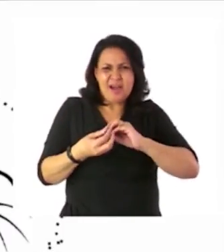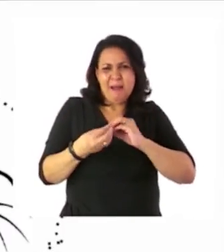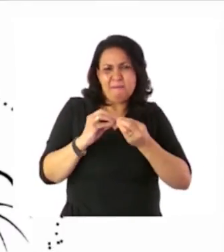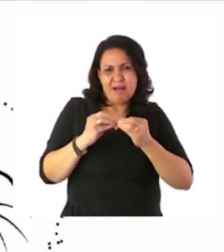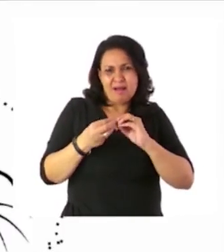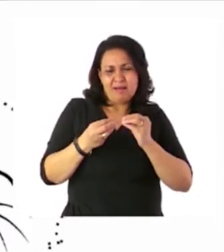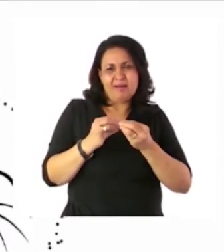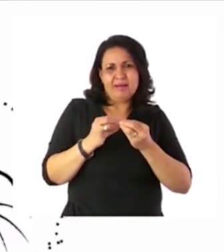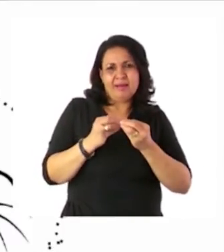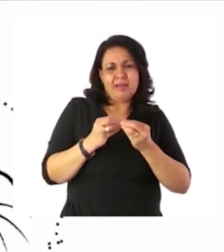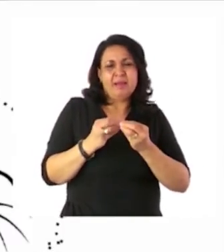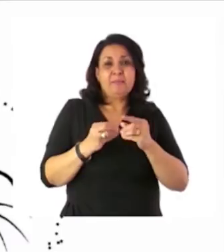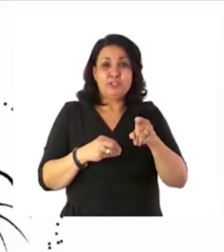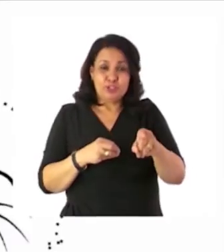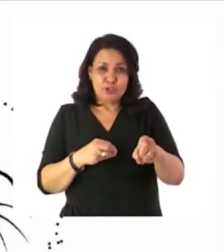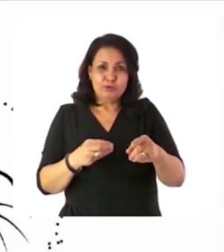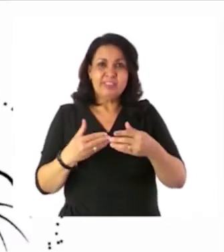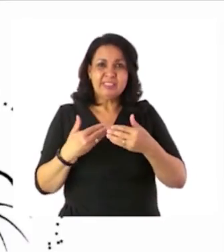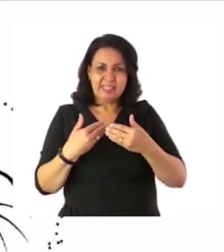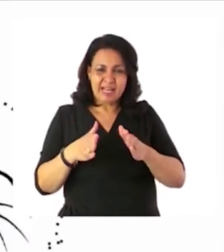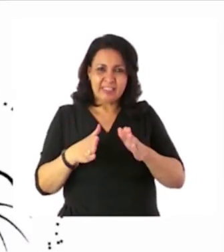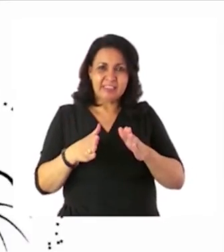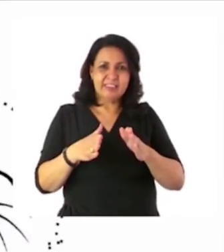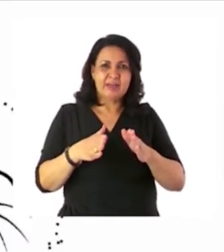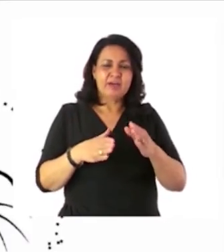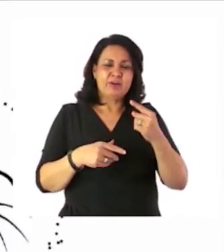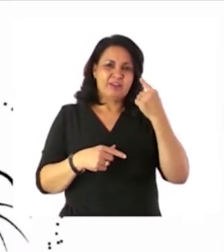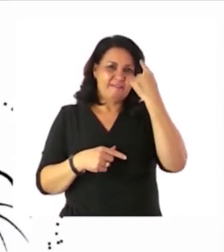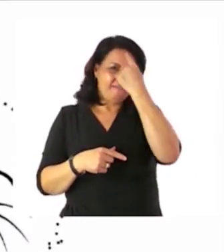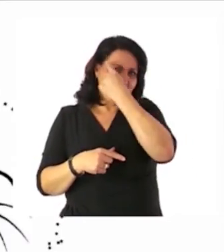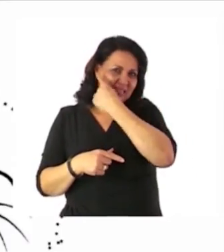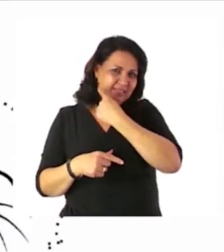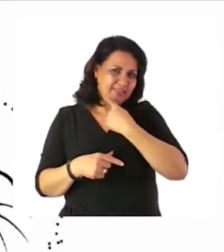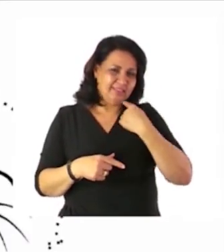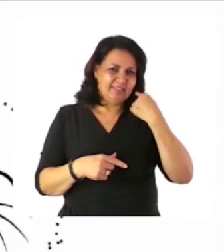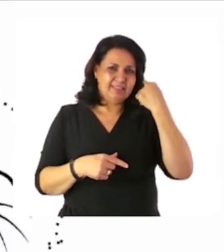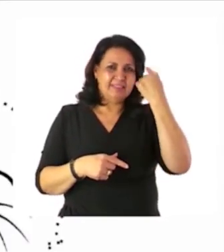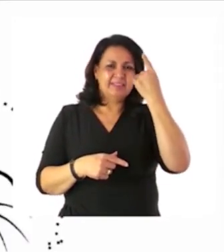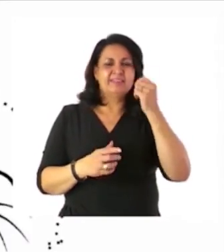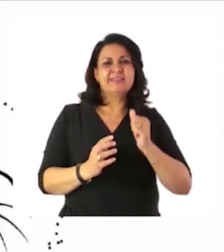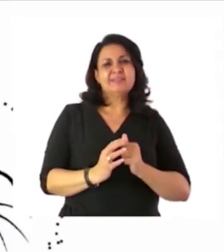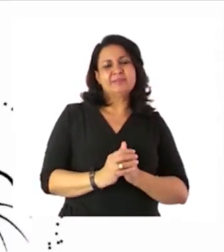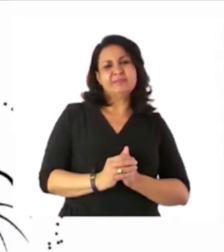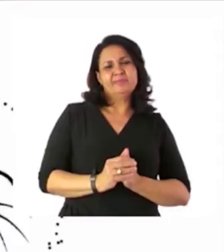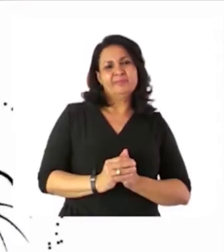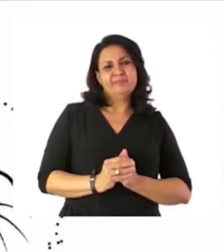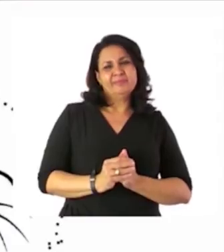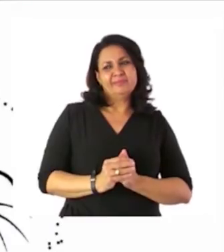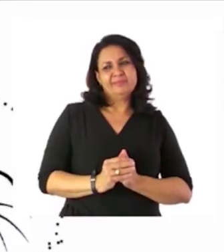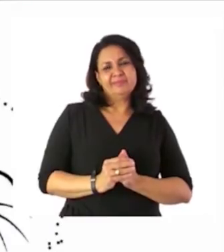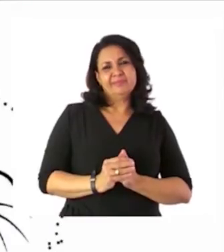i will suggest that we start around the face you can start anywhere but just